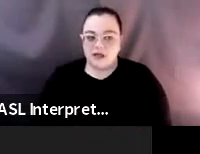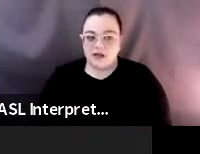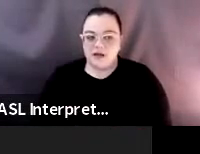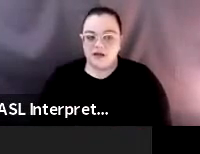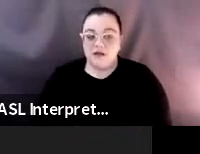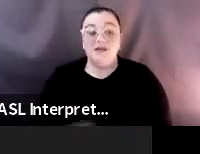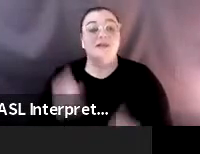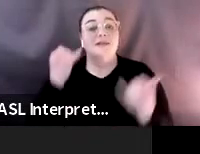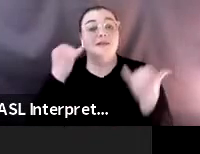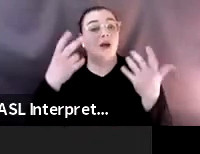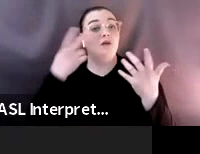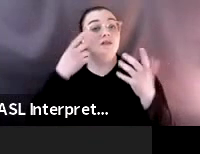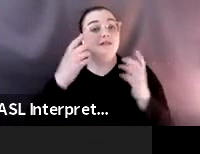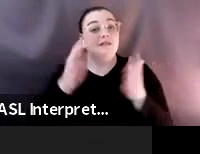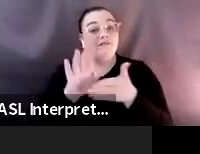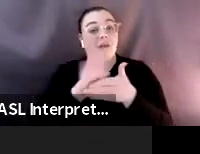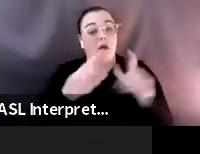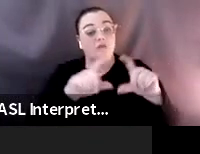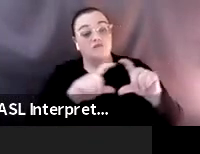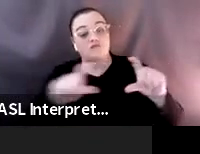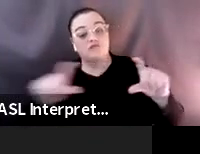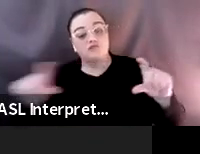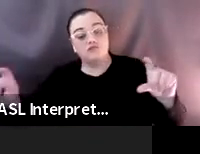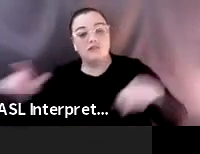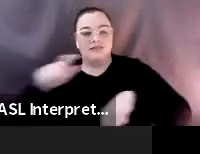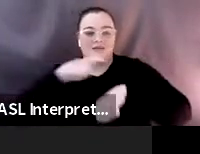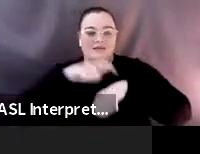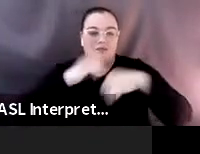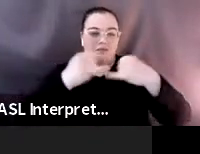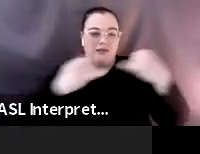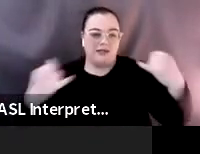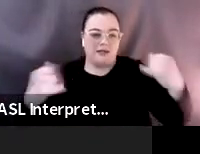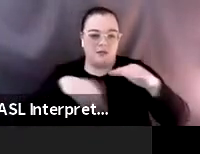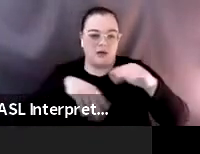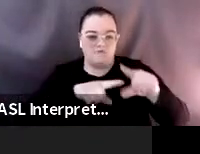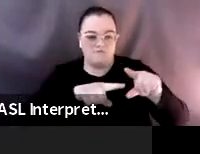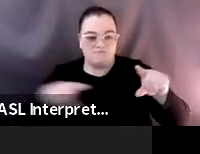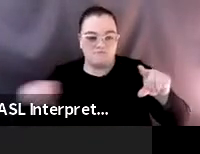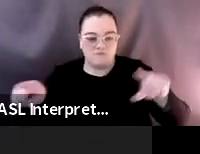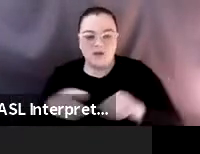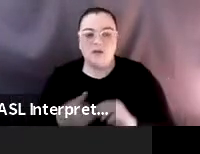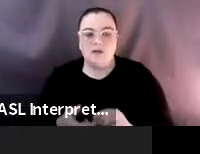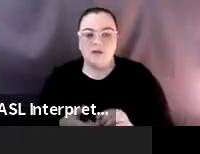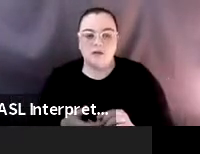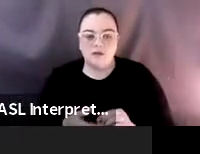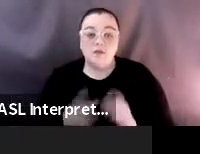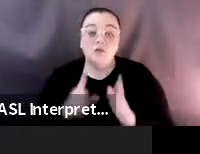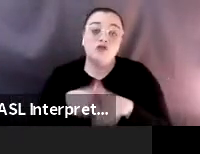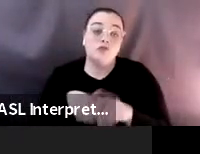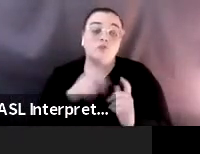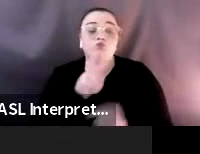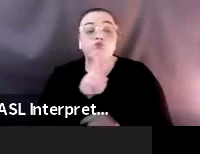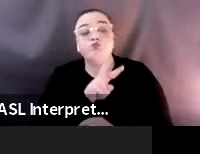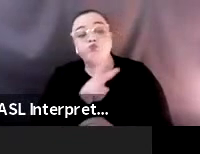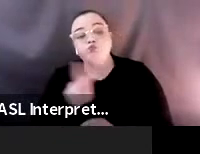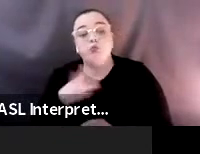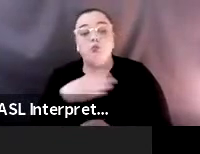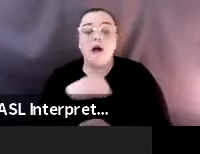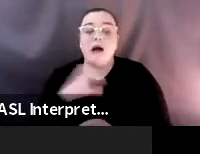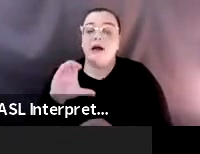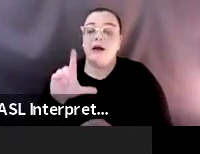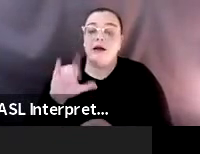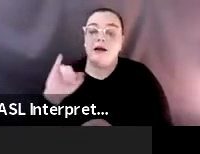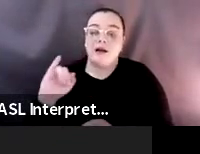strip timeline has appeared down below here. So I'm going to start looking through my clips, and I'm going